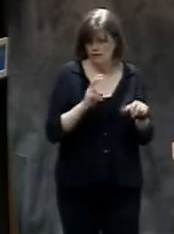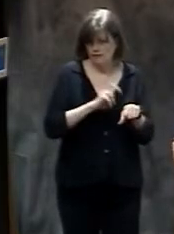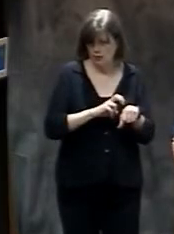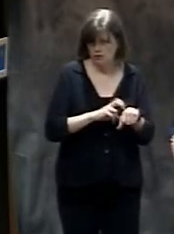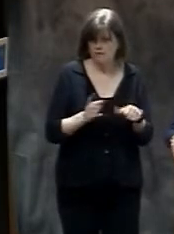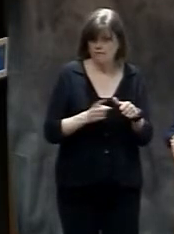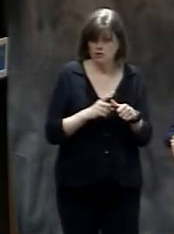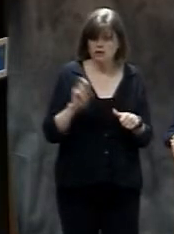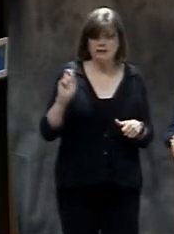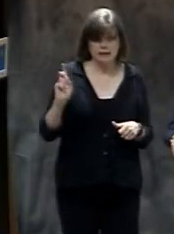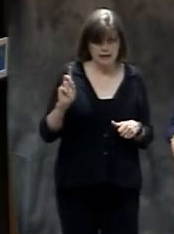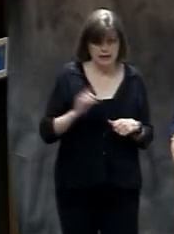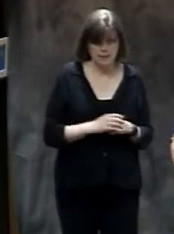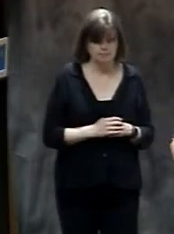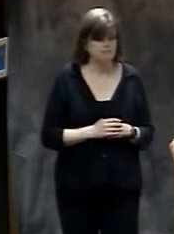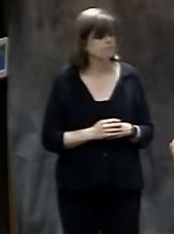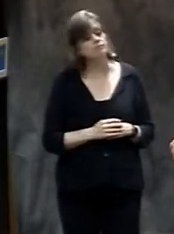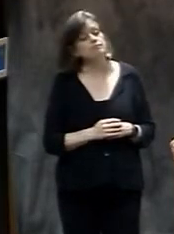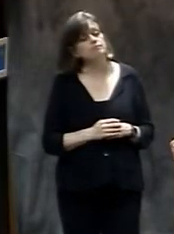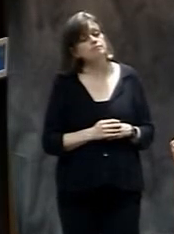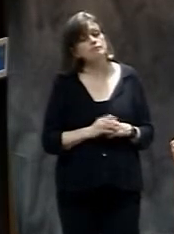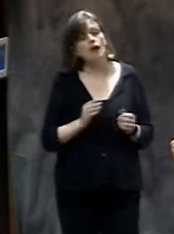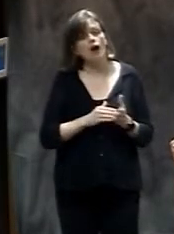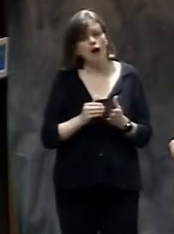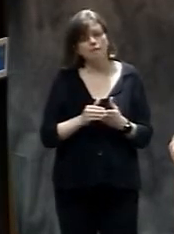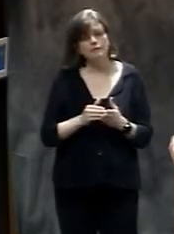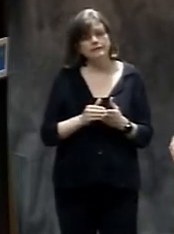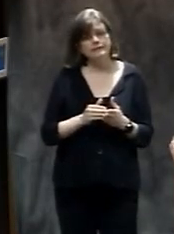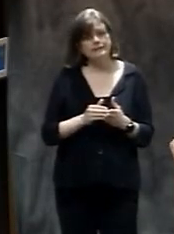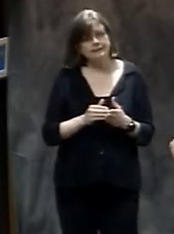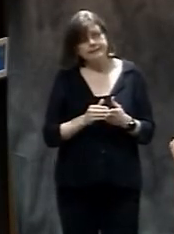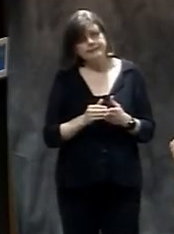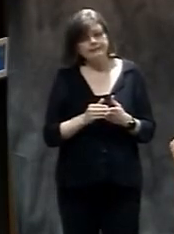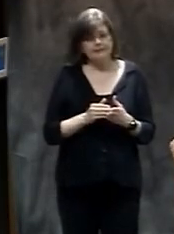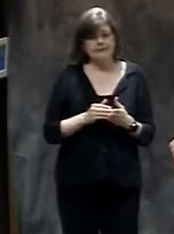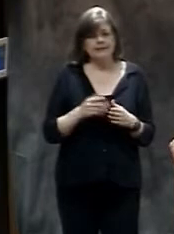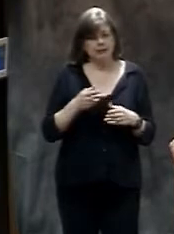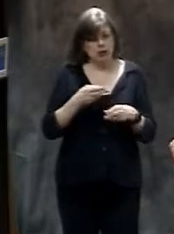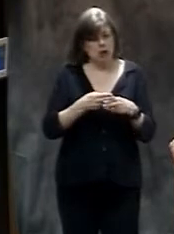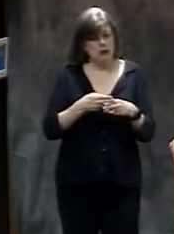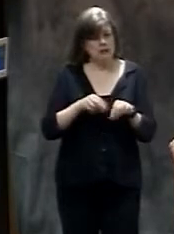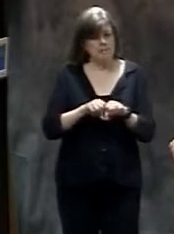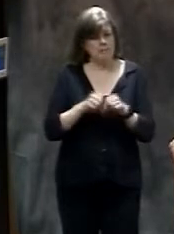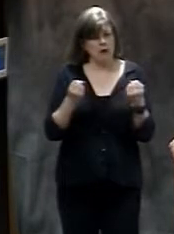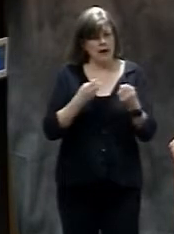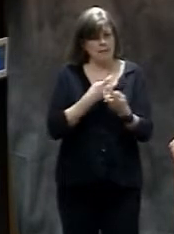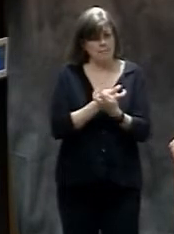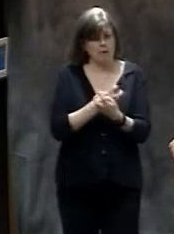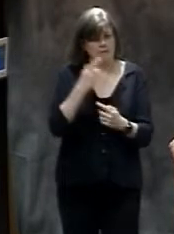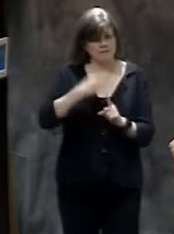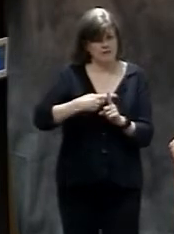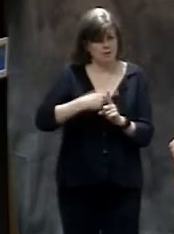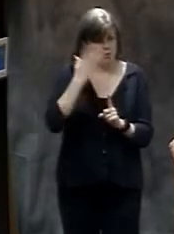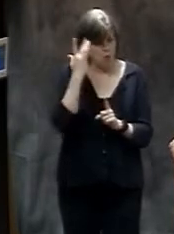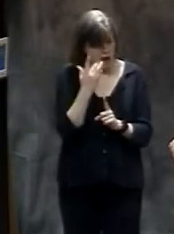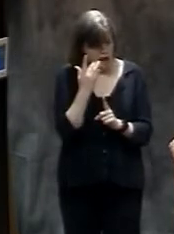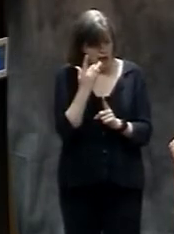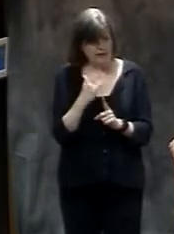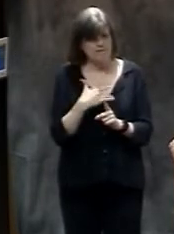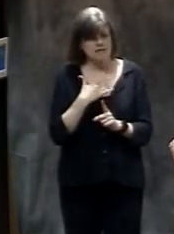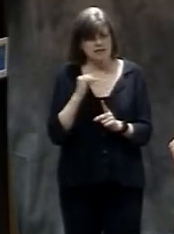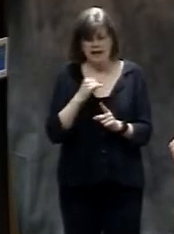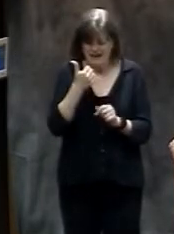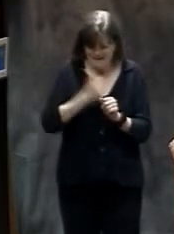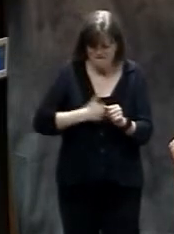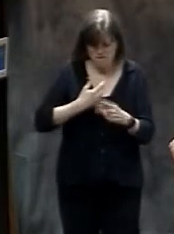is dengue. It's often less than affectionately referred to as breakbone fever because it feels as if every bone in your body is